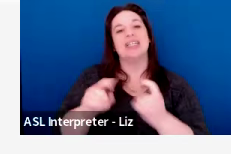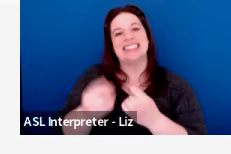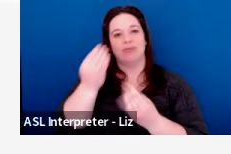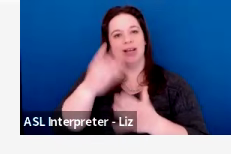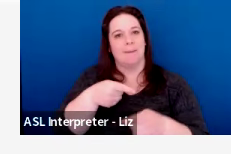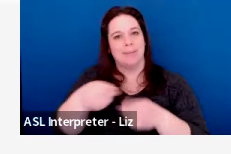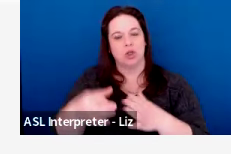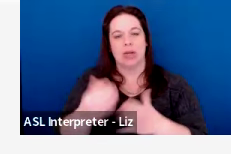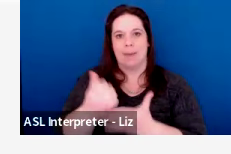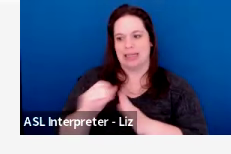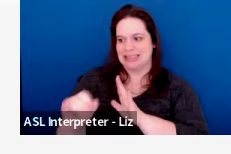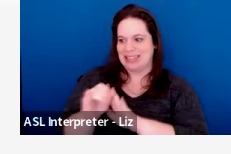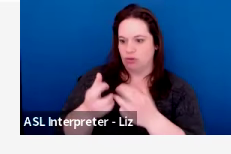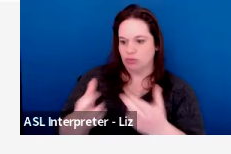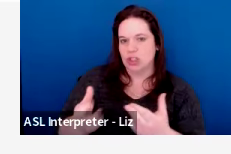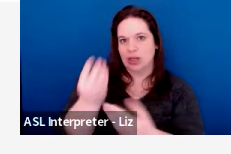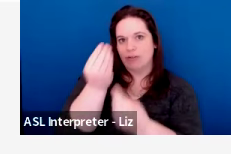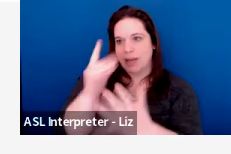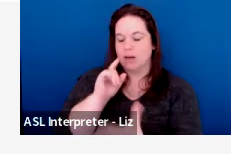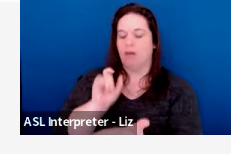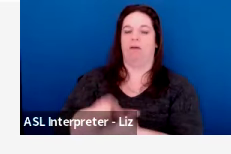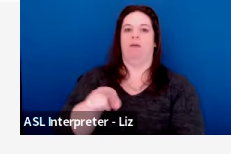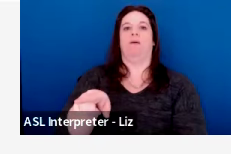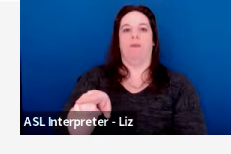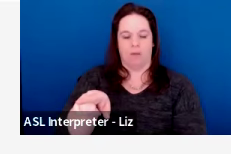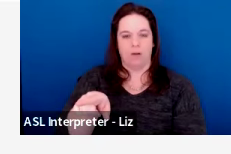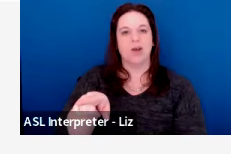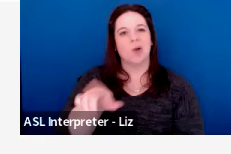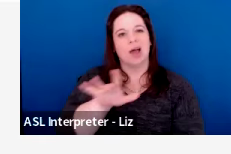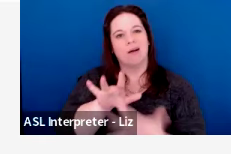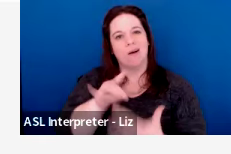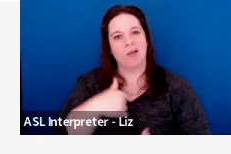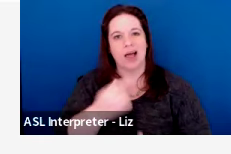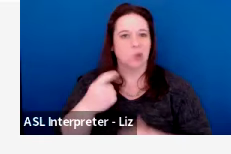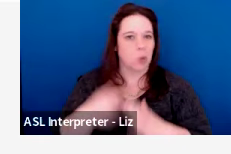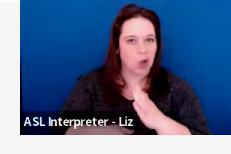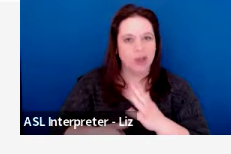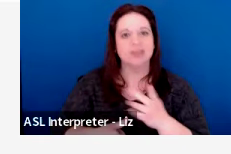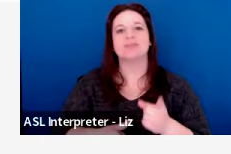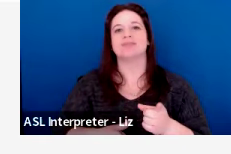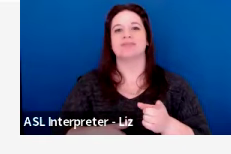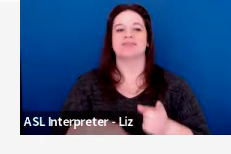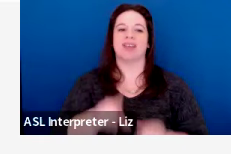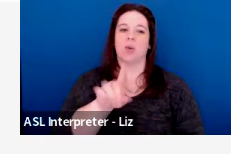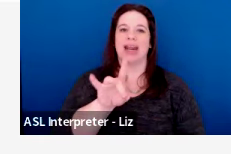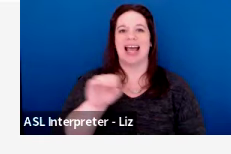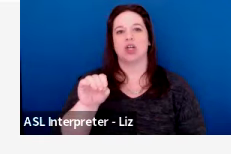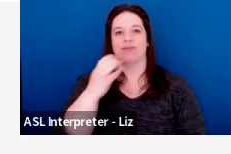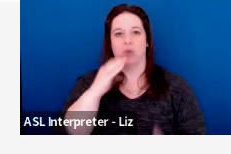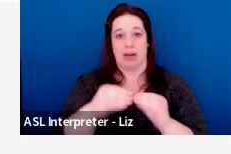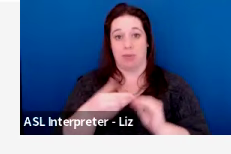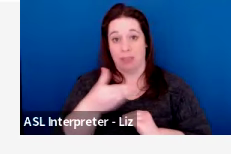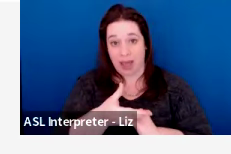you identify resources and information. And you can call us toll free at this the 1-800 number that is